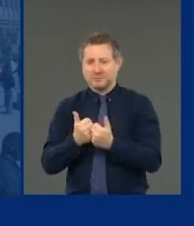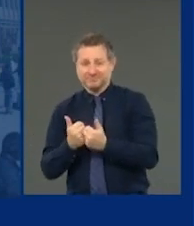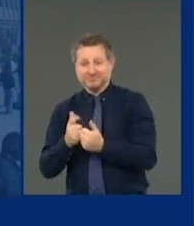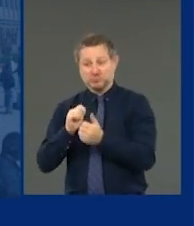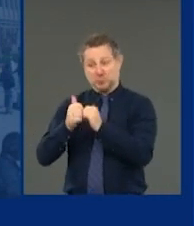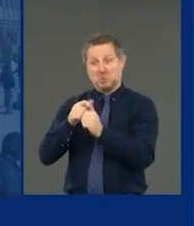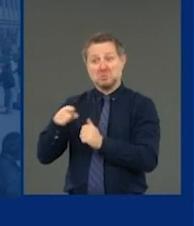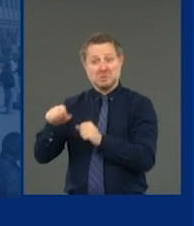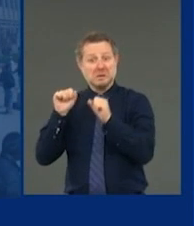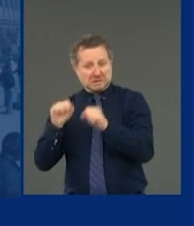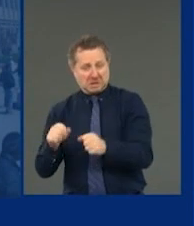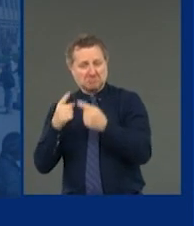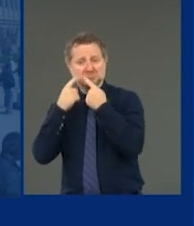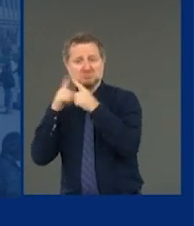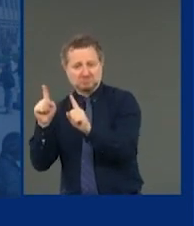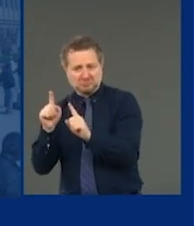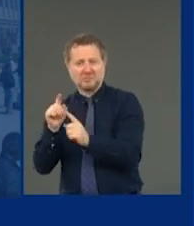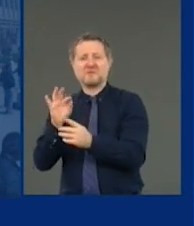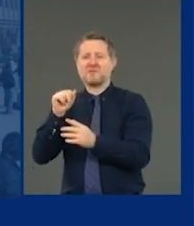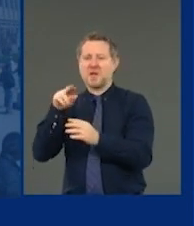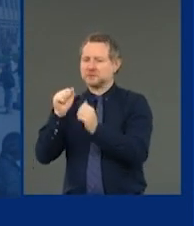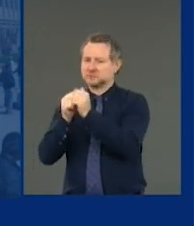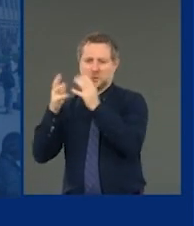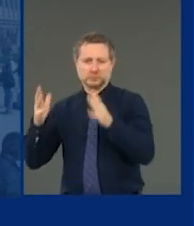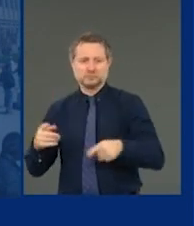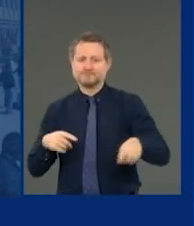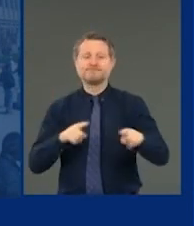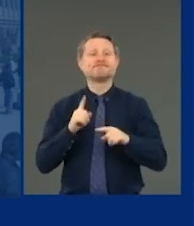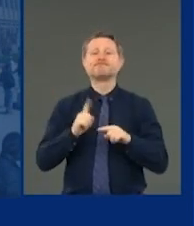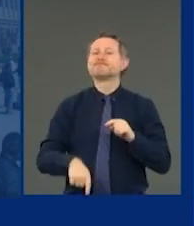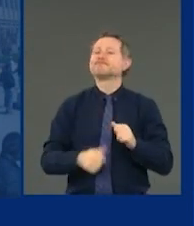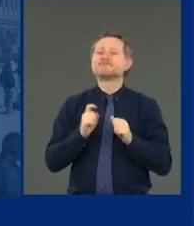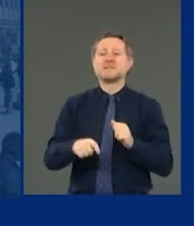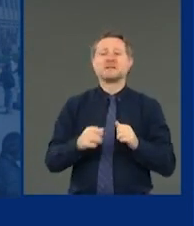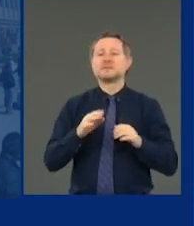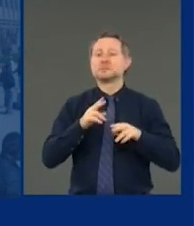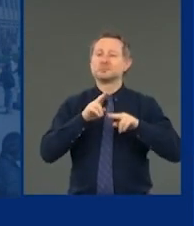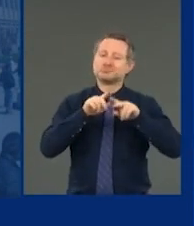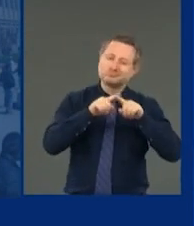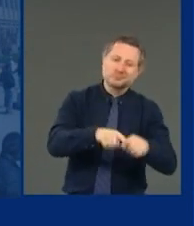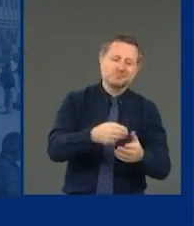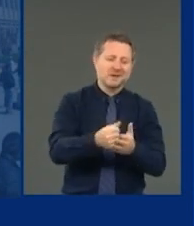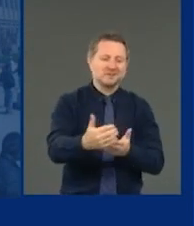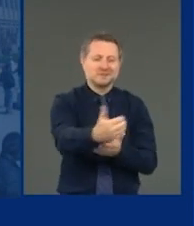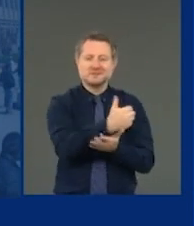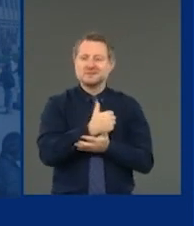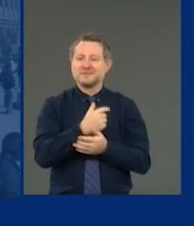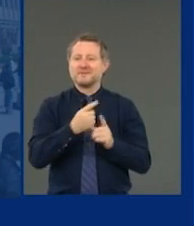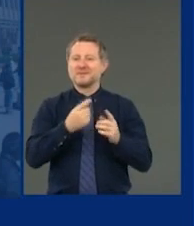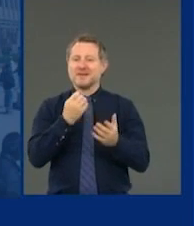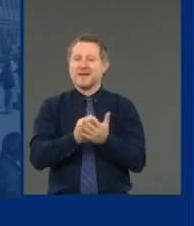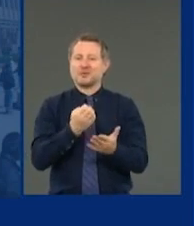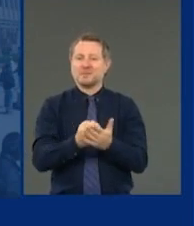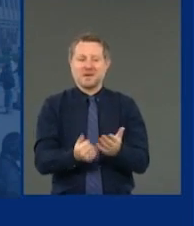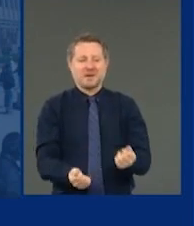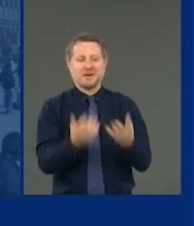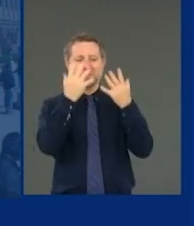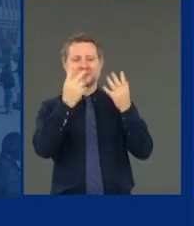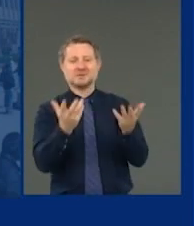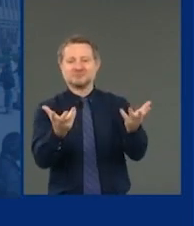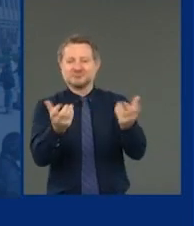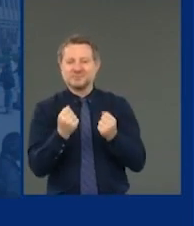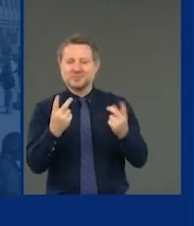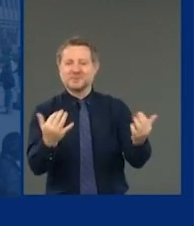than others. It depends on the economics of that sport and how much is determined by